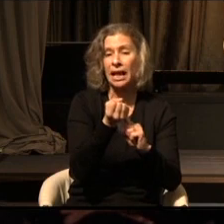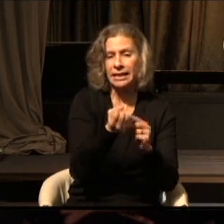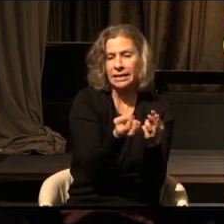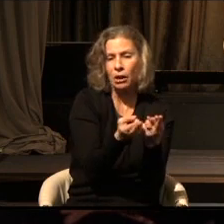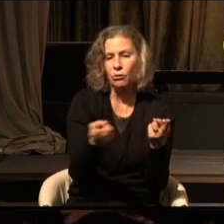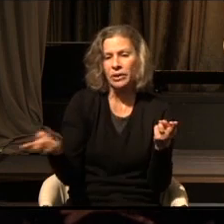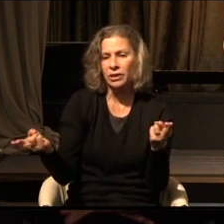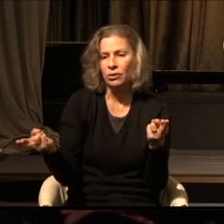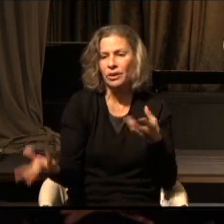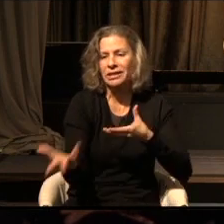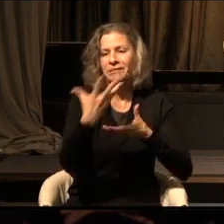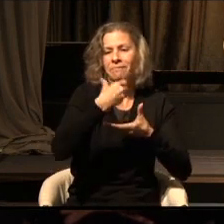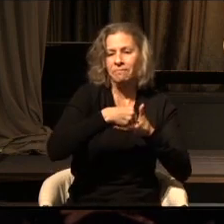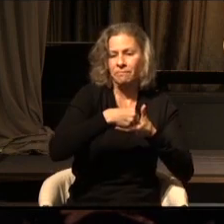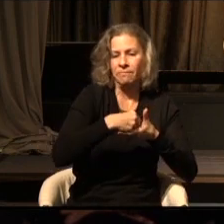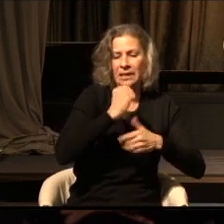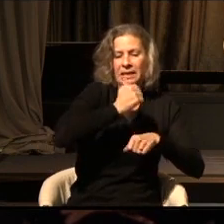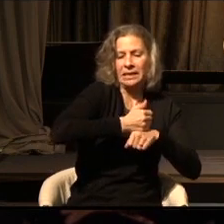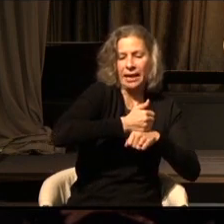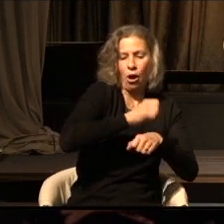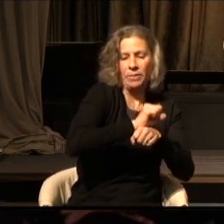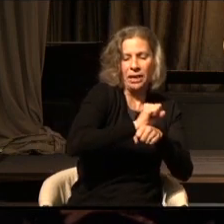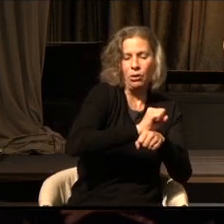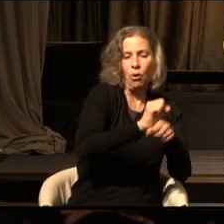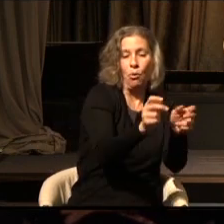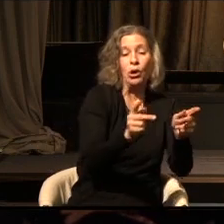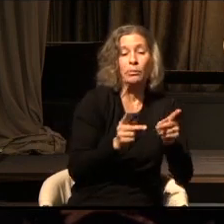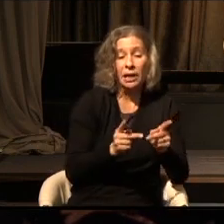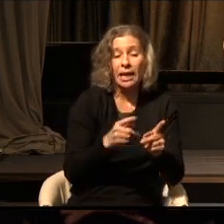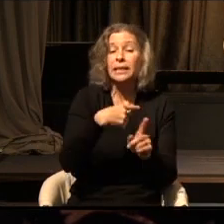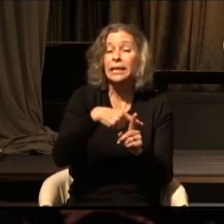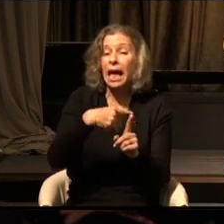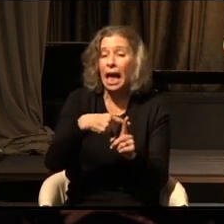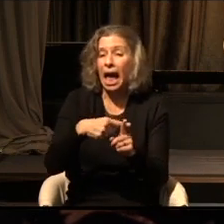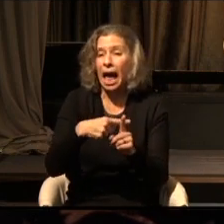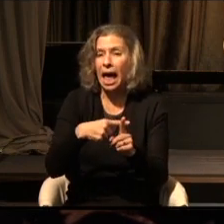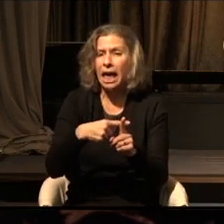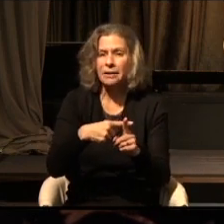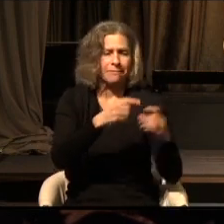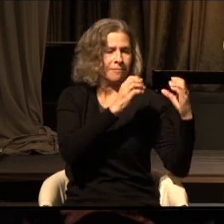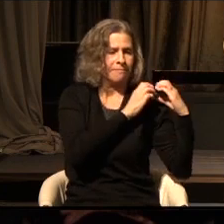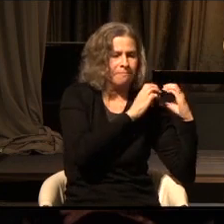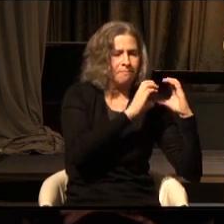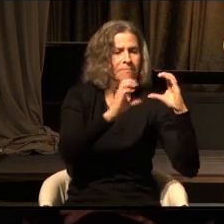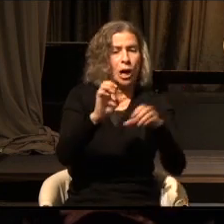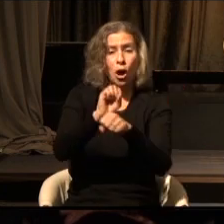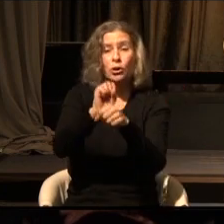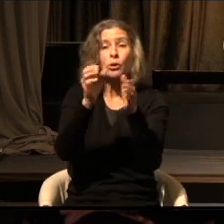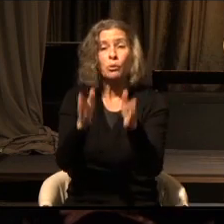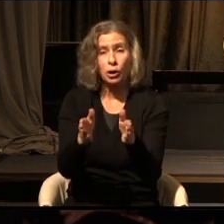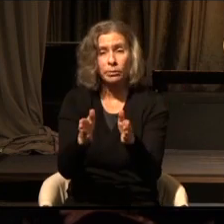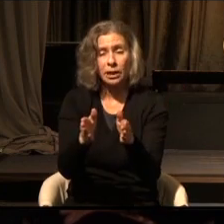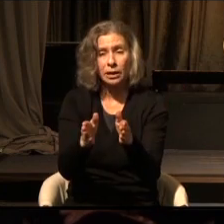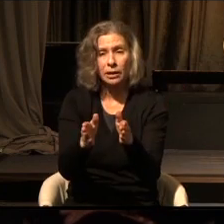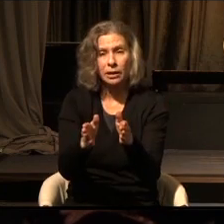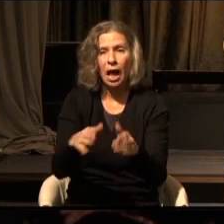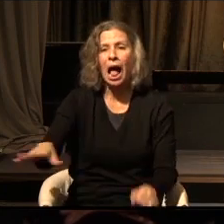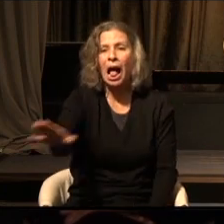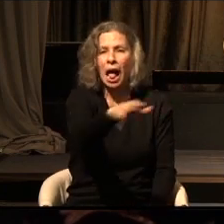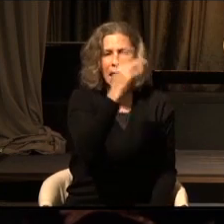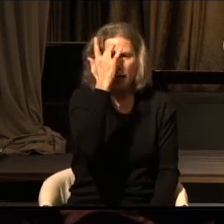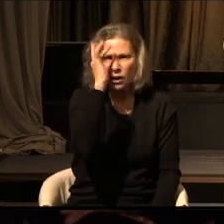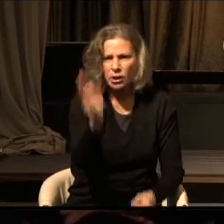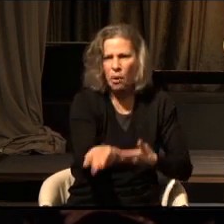workplace? Inviting, giving the opportunity, and also charging responsibility to employees to bring their genius to